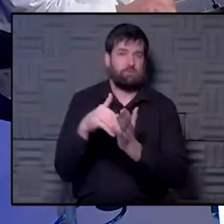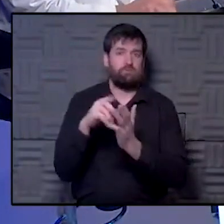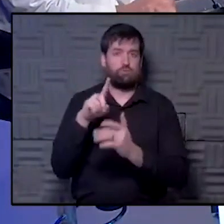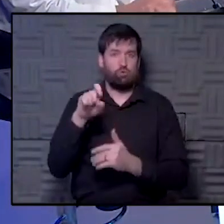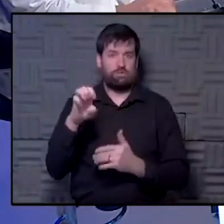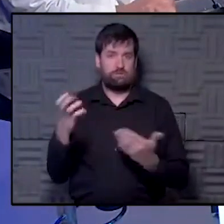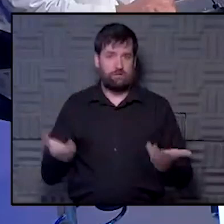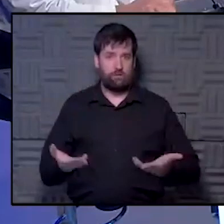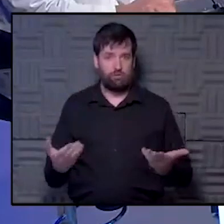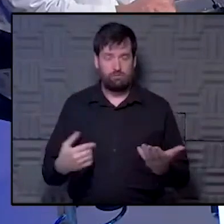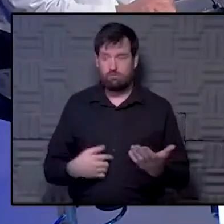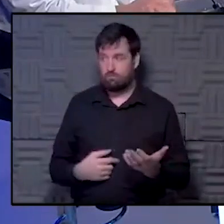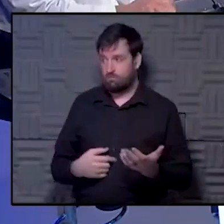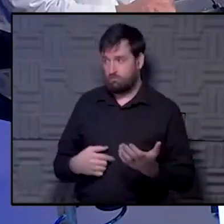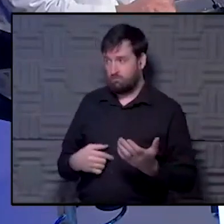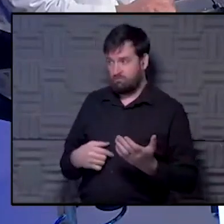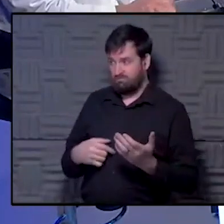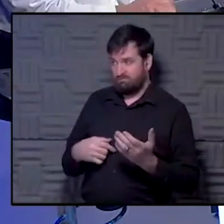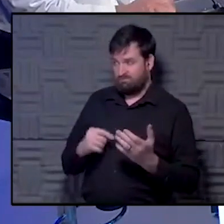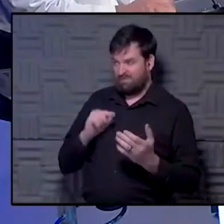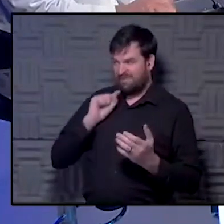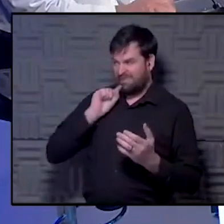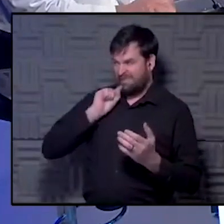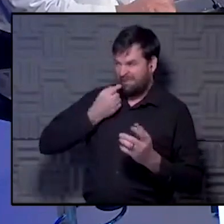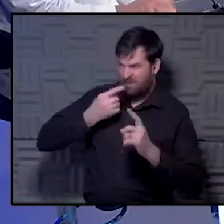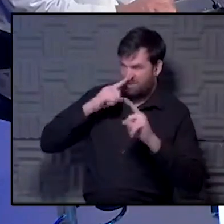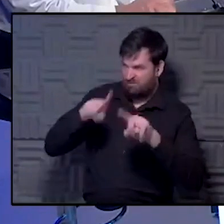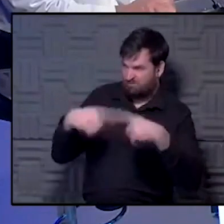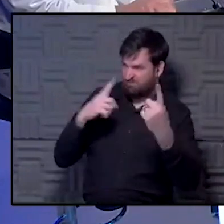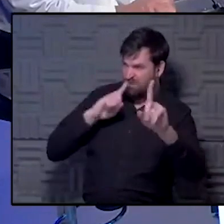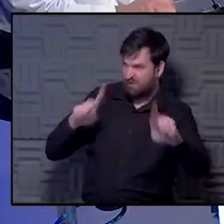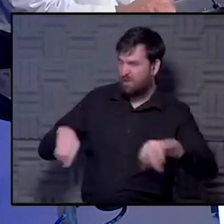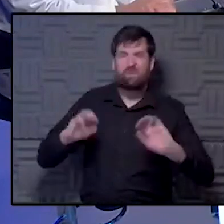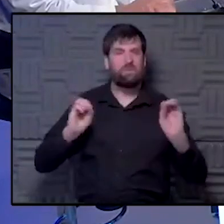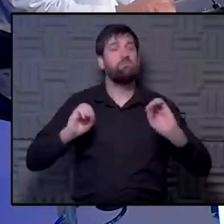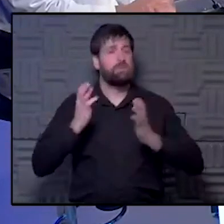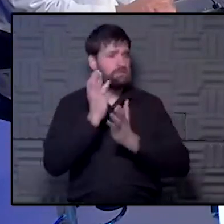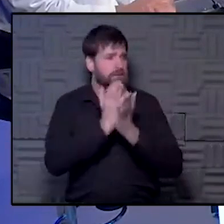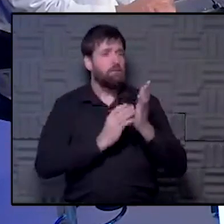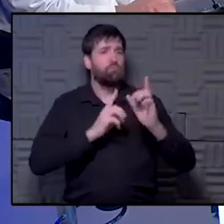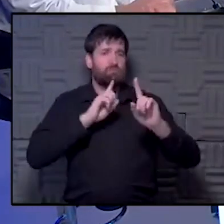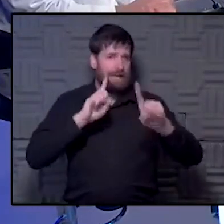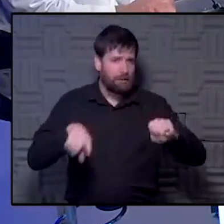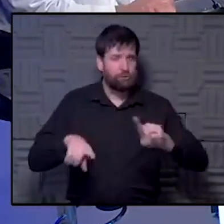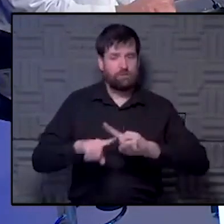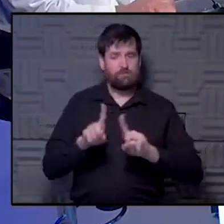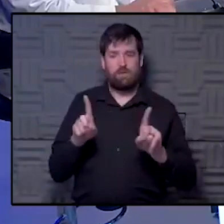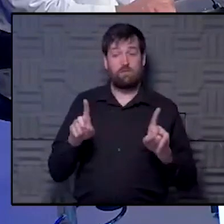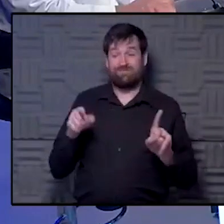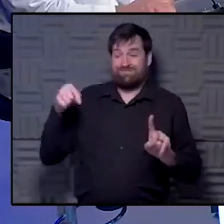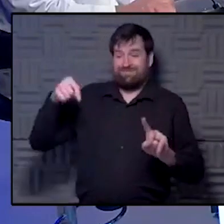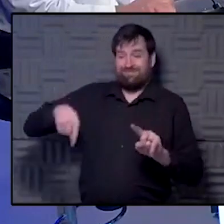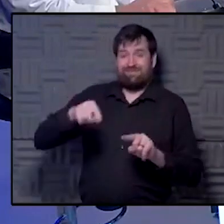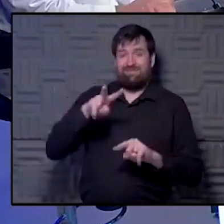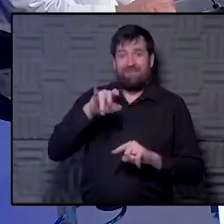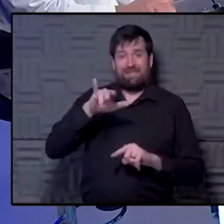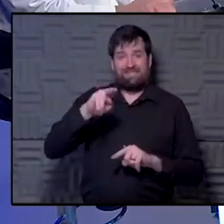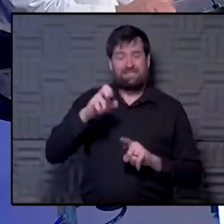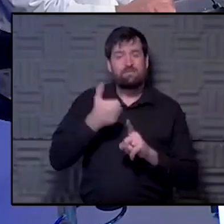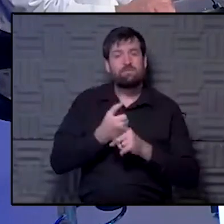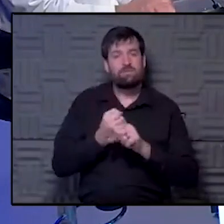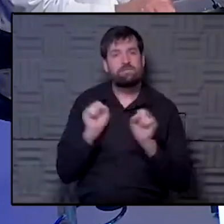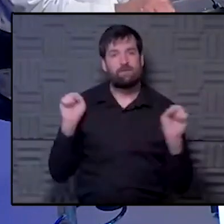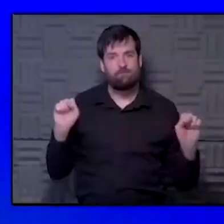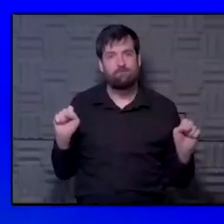and I have to say, we really haven't seen a severe allergic reaction. We've seen some reactions, but this vaccine is safe.